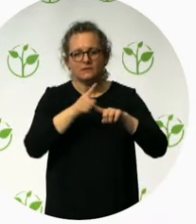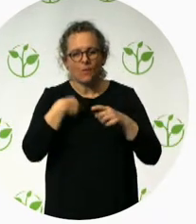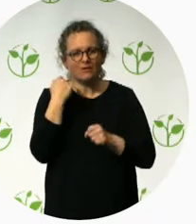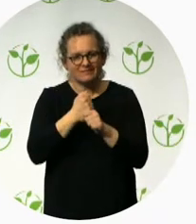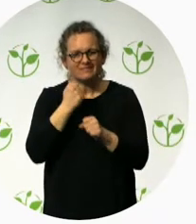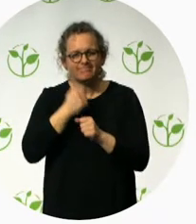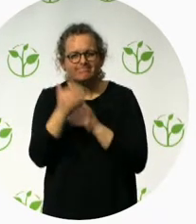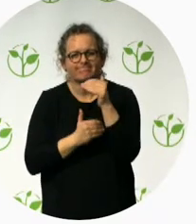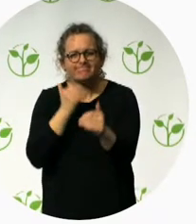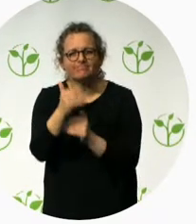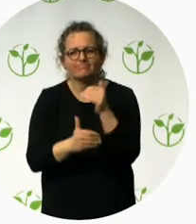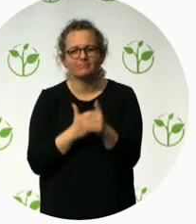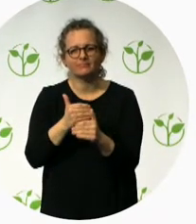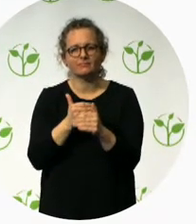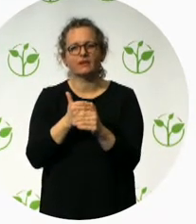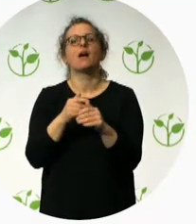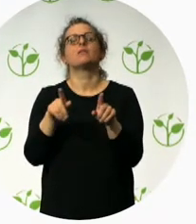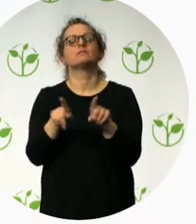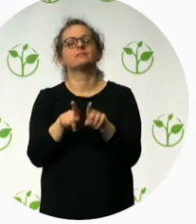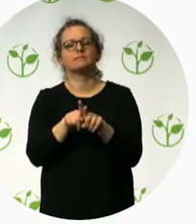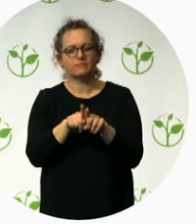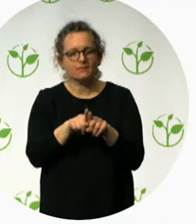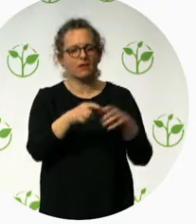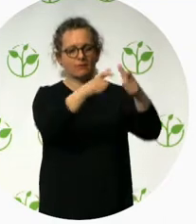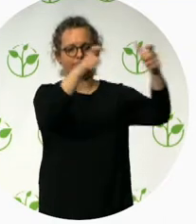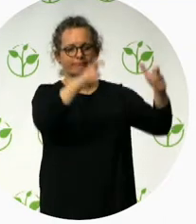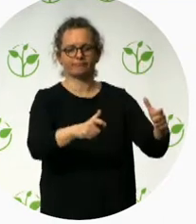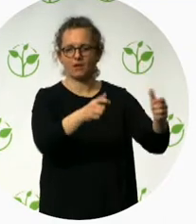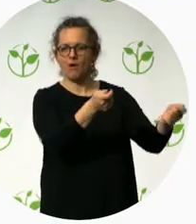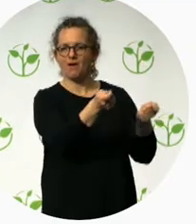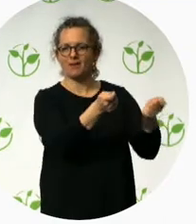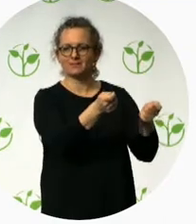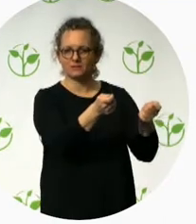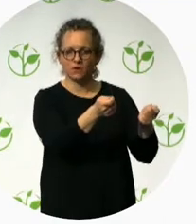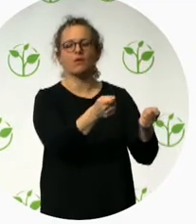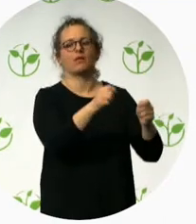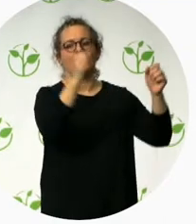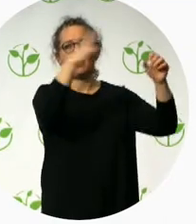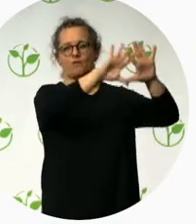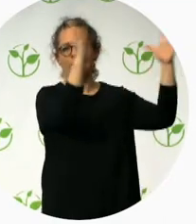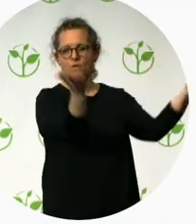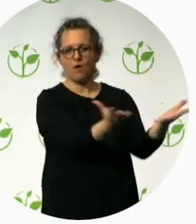Africa Training Center, Vocational Training Center in Mozambique, tried